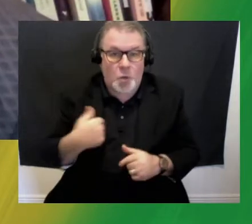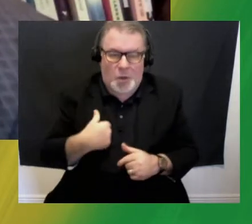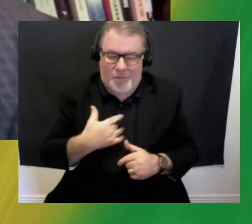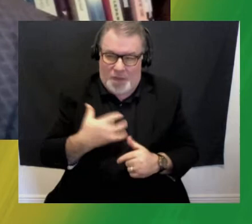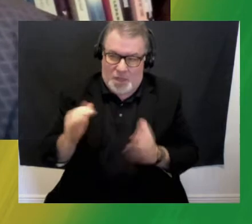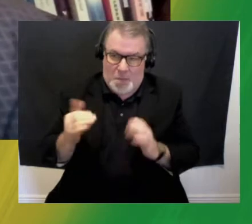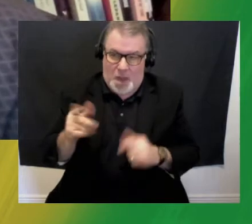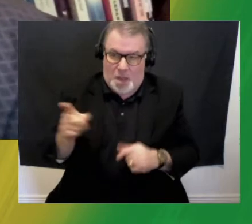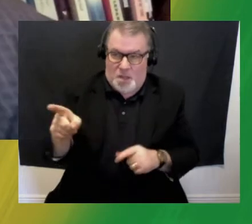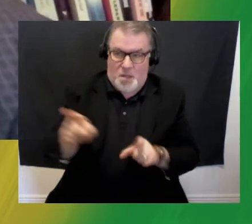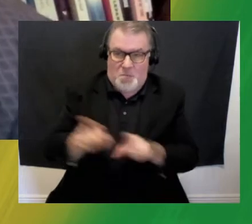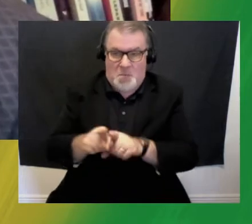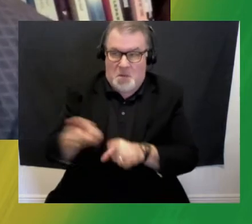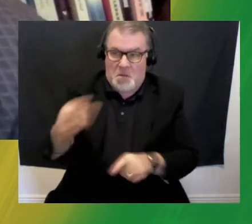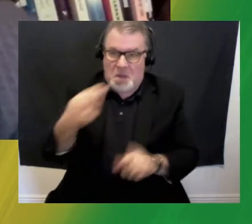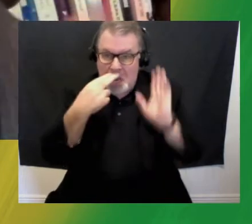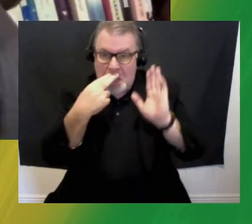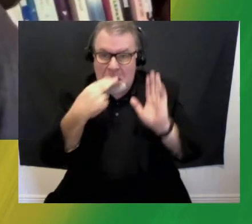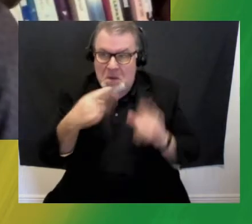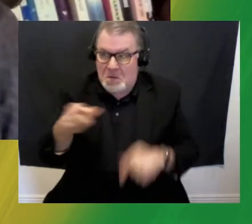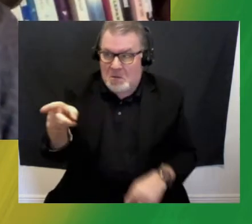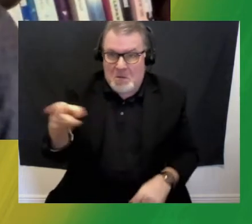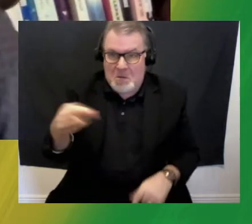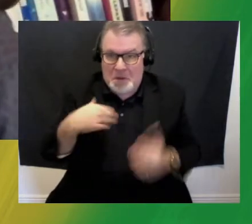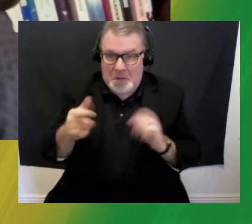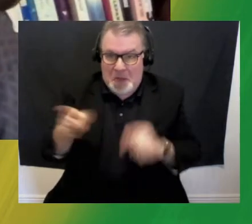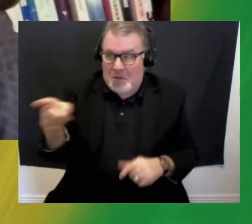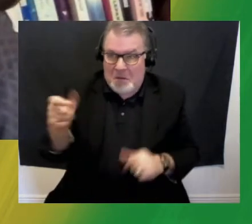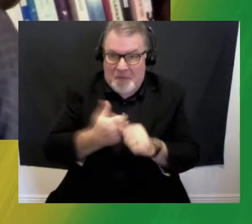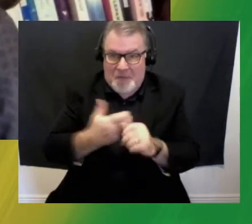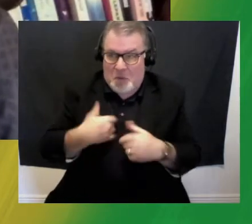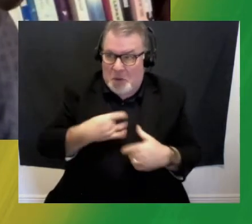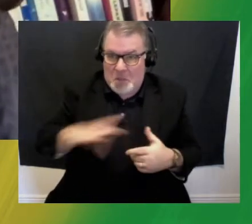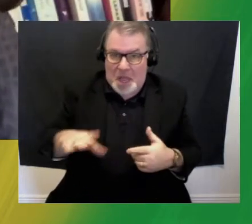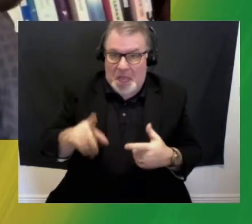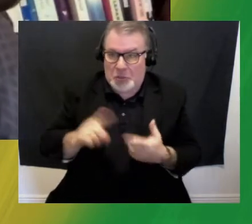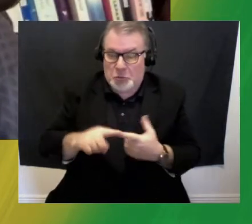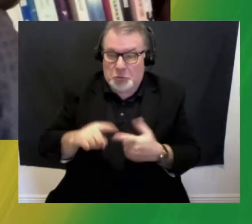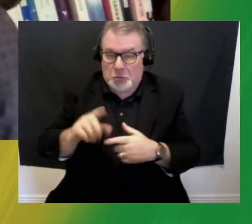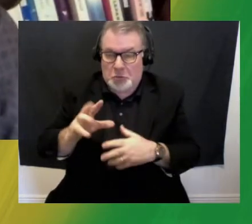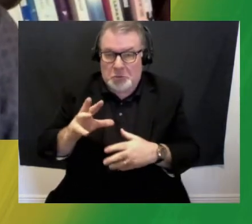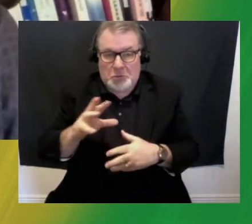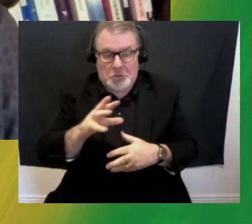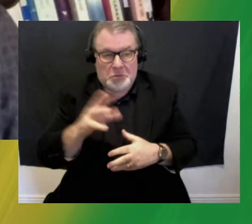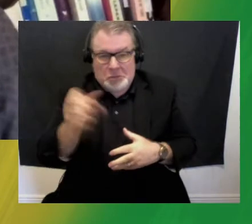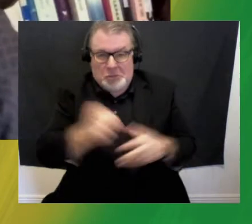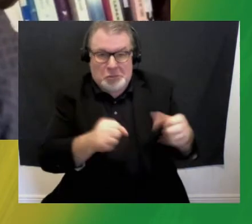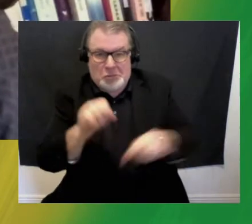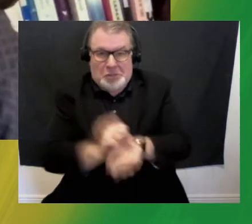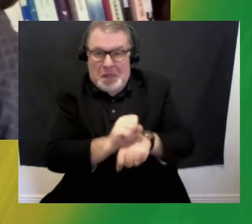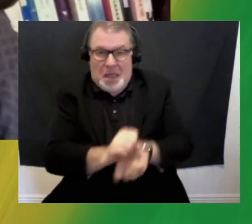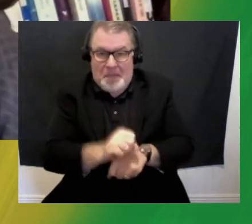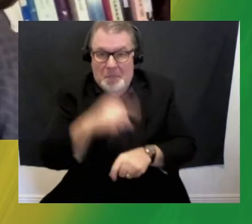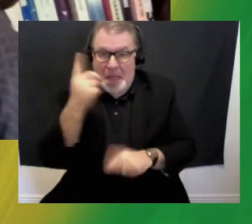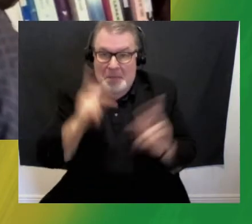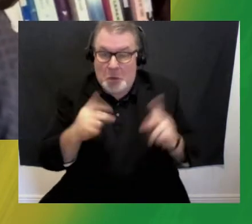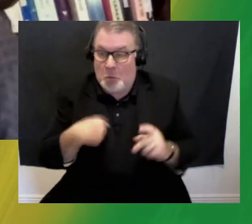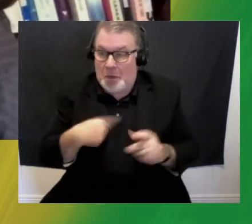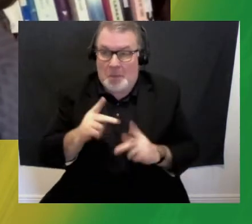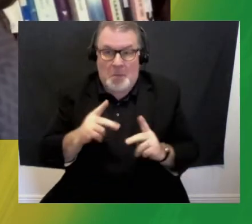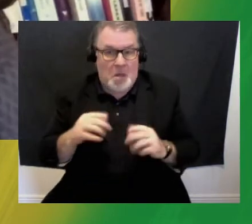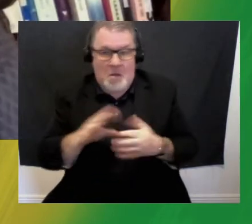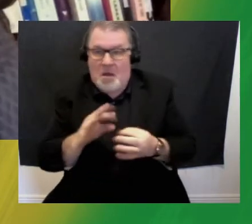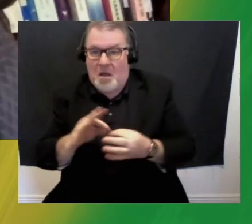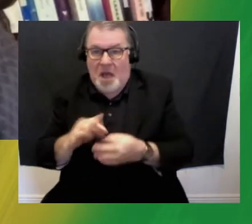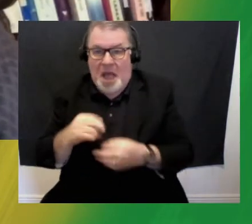to Hitler. We have to compare them to Nazis. We have to compare everything we don't like to the enslavement of Black people. So we got folks running around saying, you know, they're having to wear